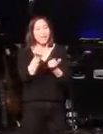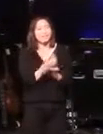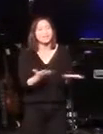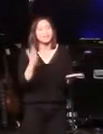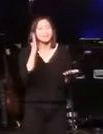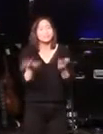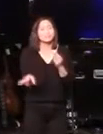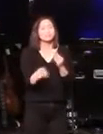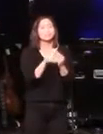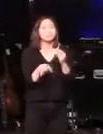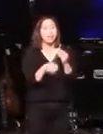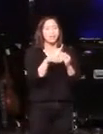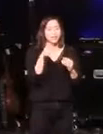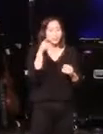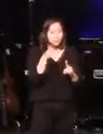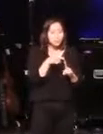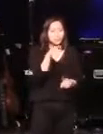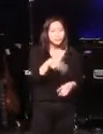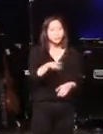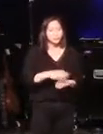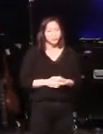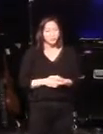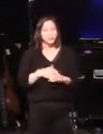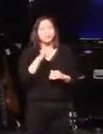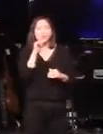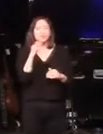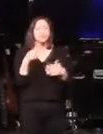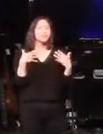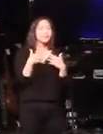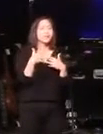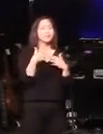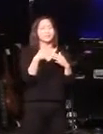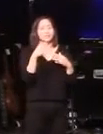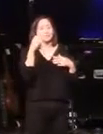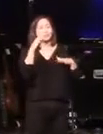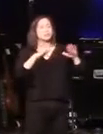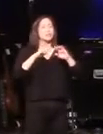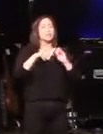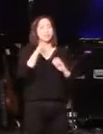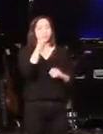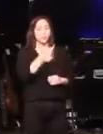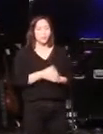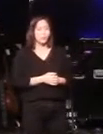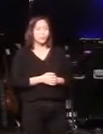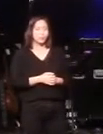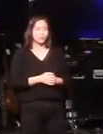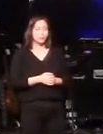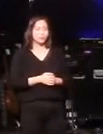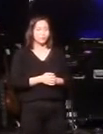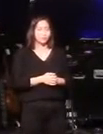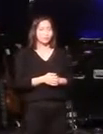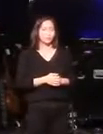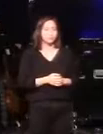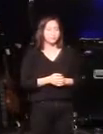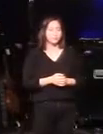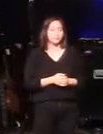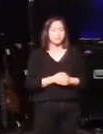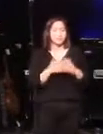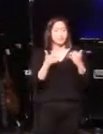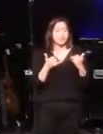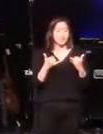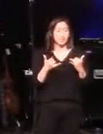this. Therefore, do not be anxious about tomorrow, for tomorrow will be anxious for itself. Sufficient for the day is its own